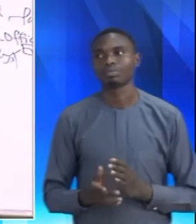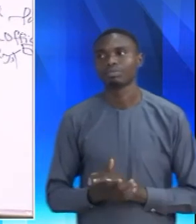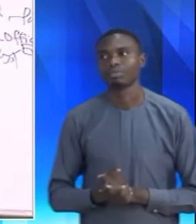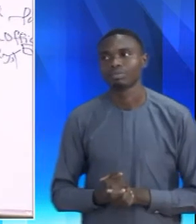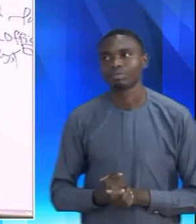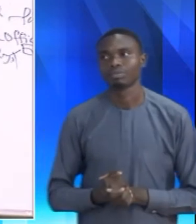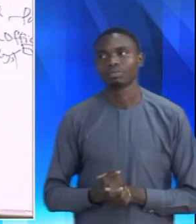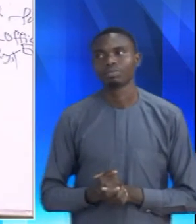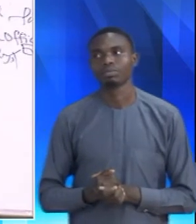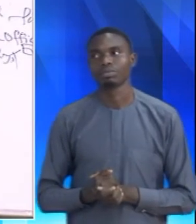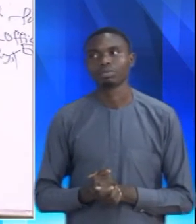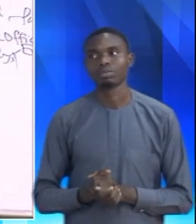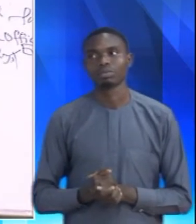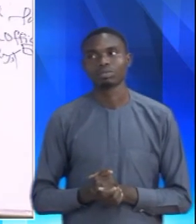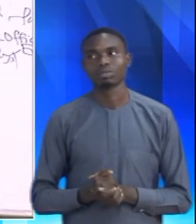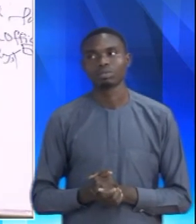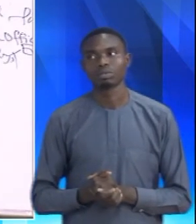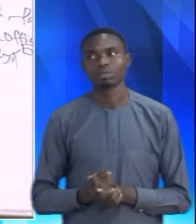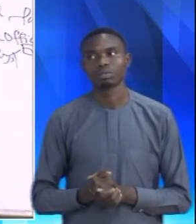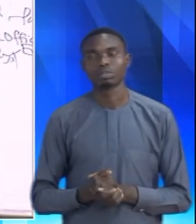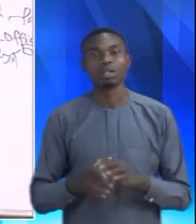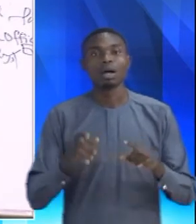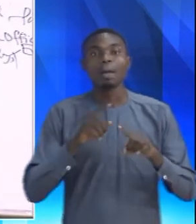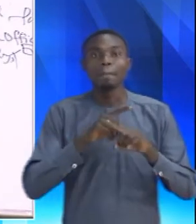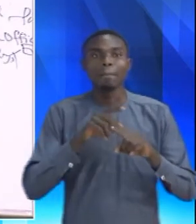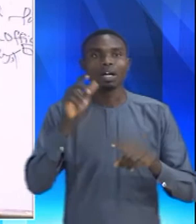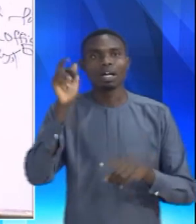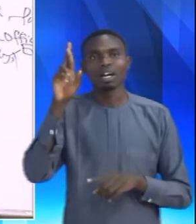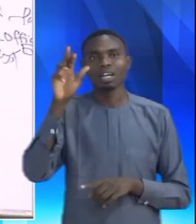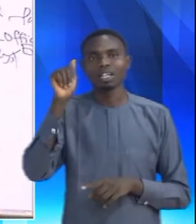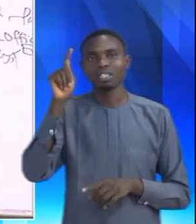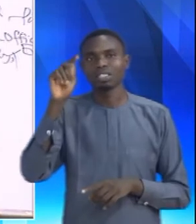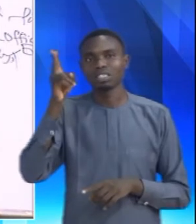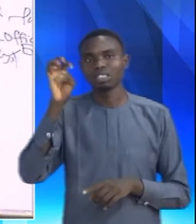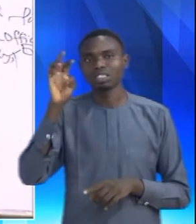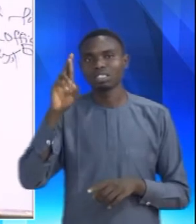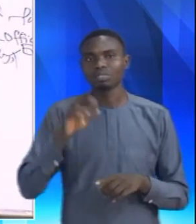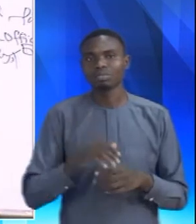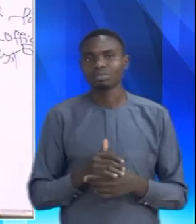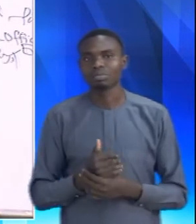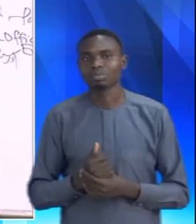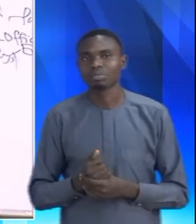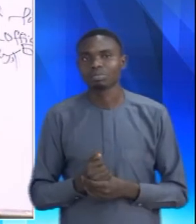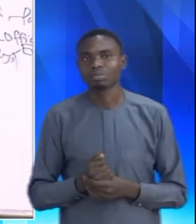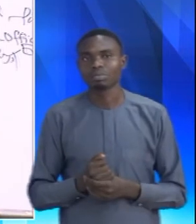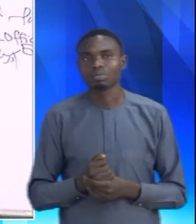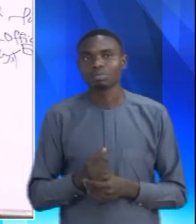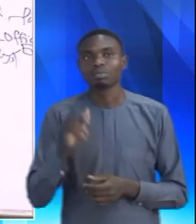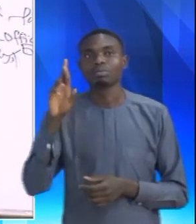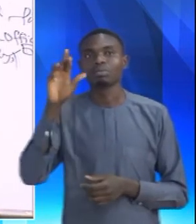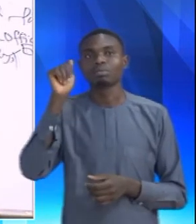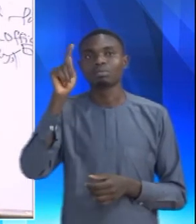Rather, what links the two of you together is business, and that business is official. That's why we call it